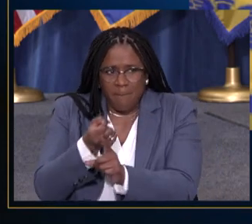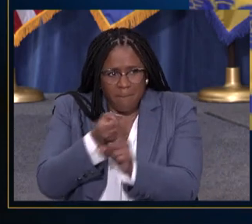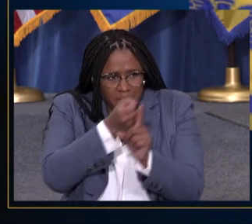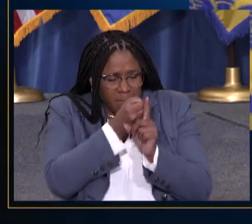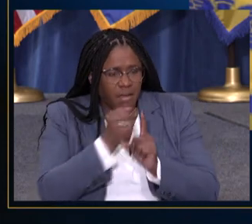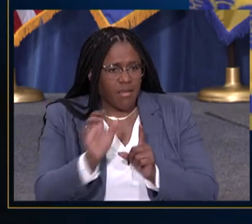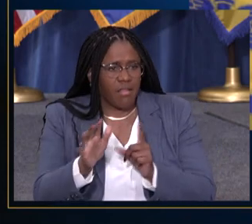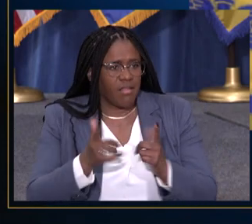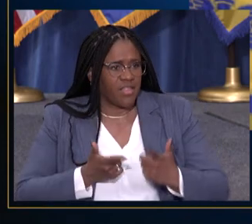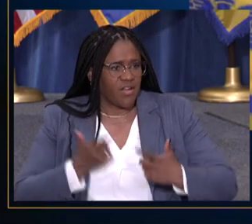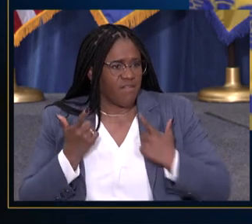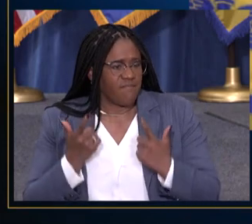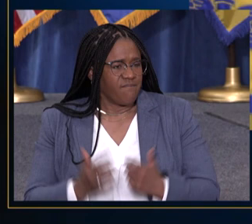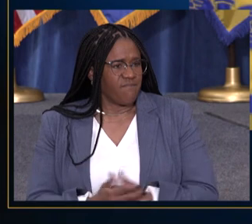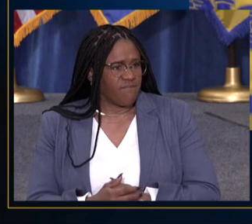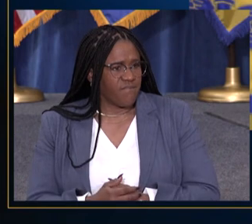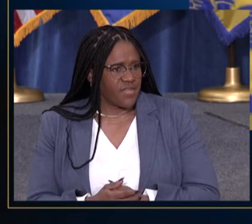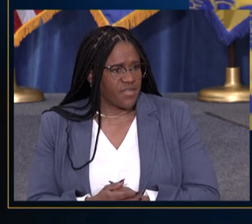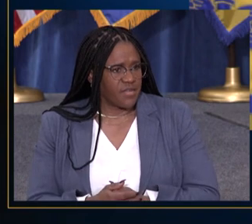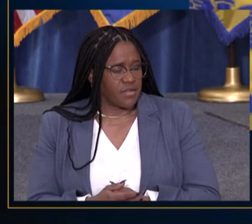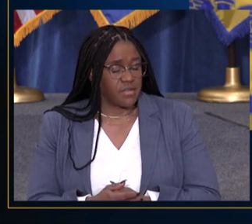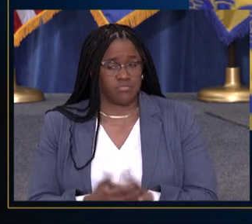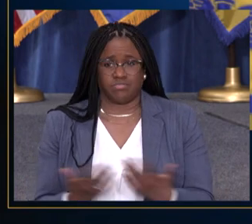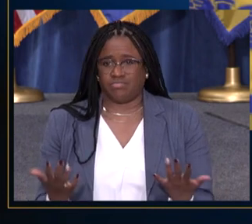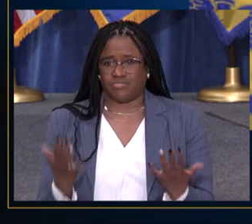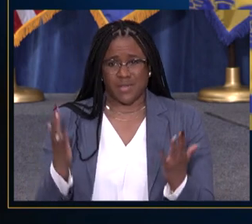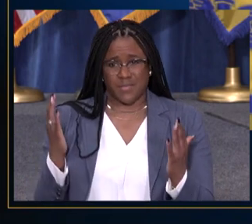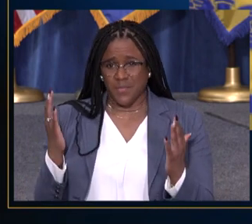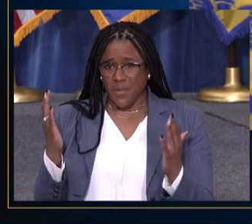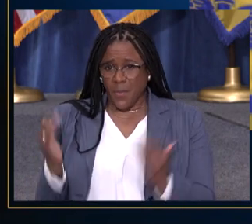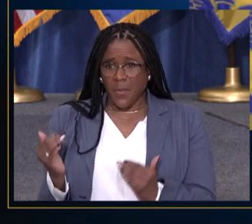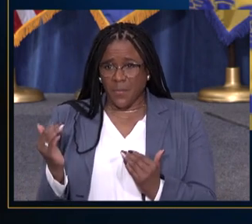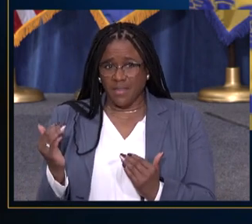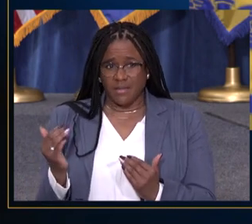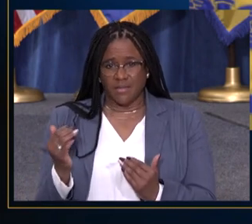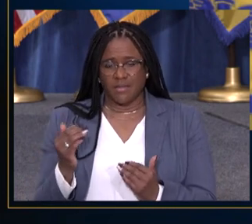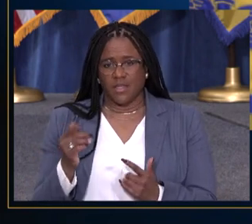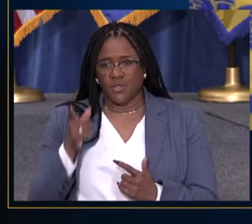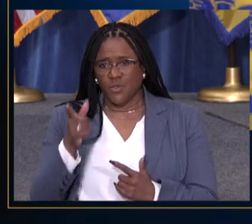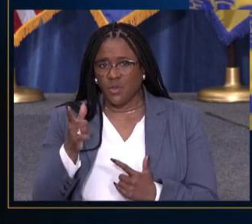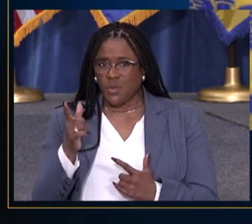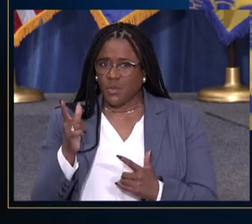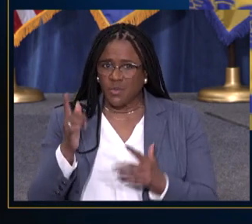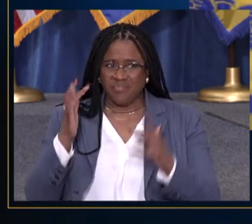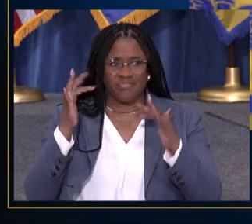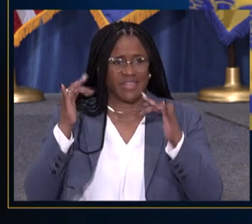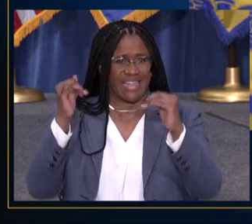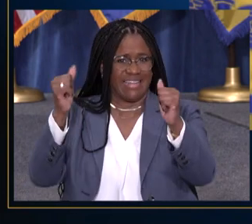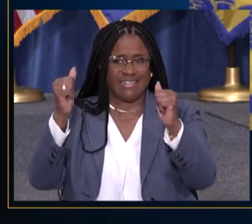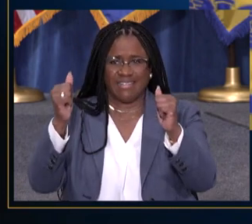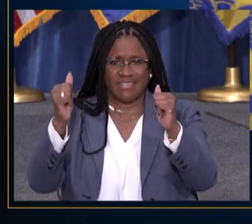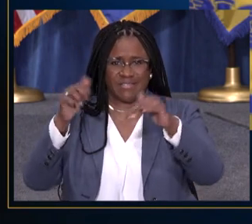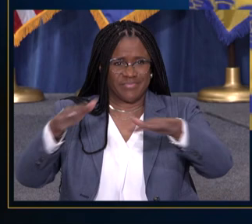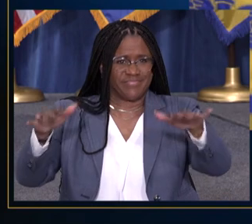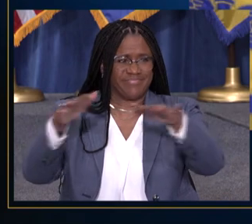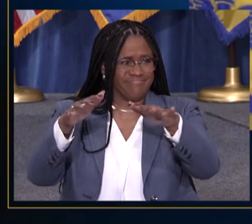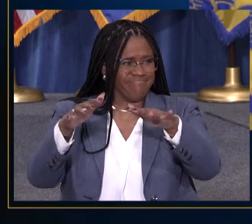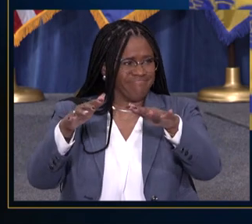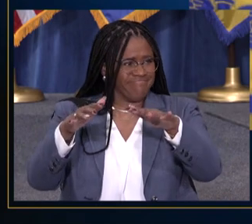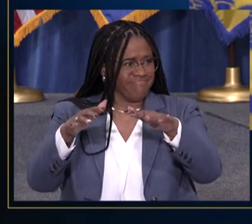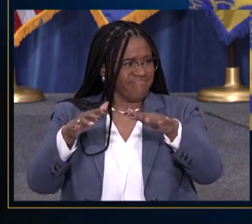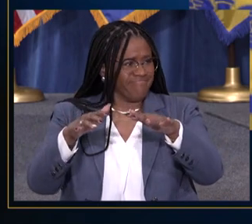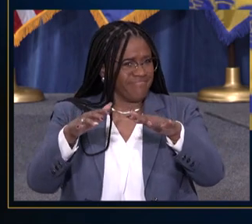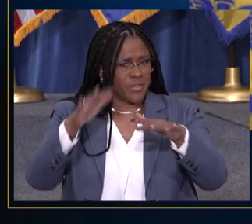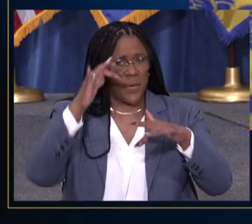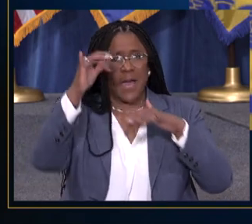lives. So I just hope that you are leaving this space with some